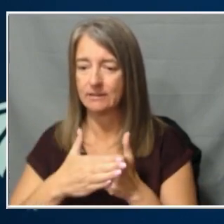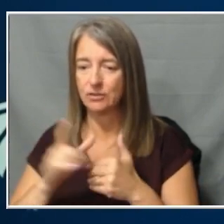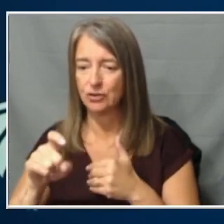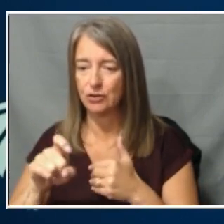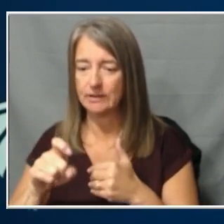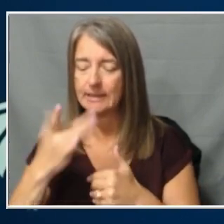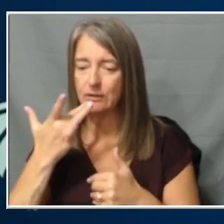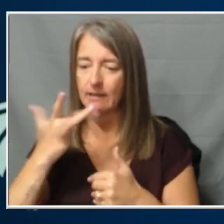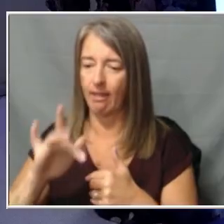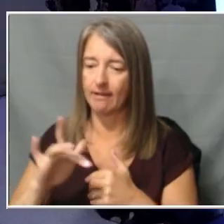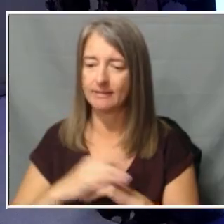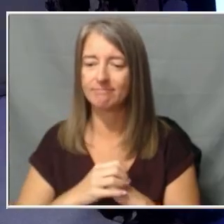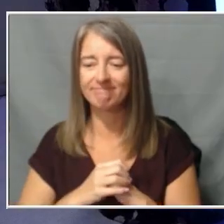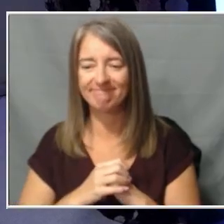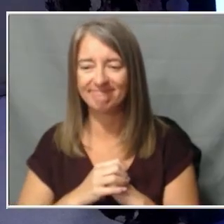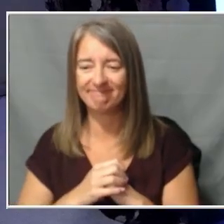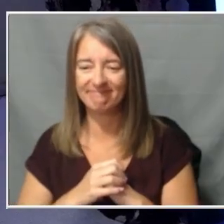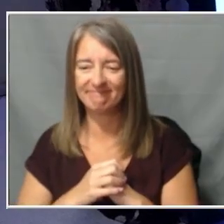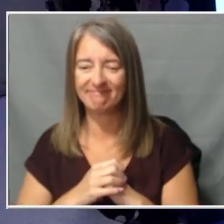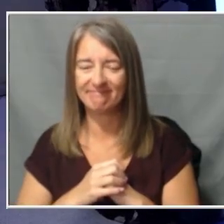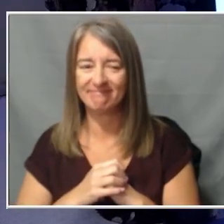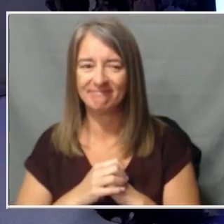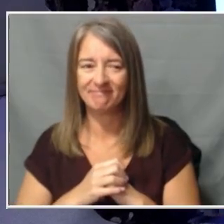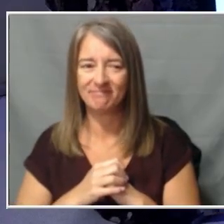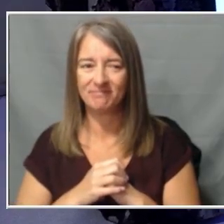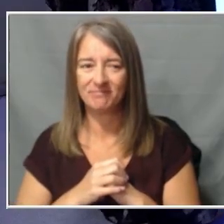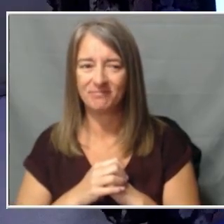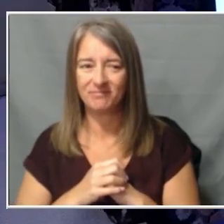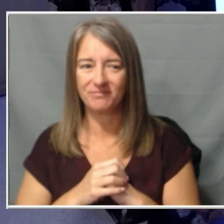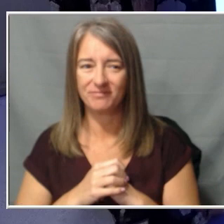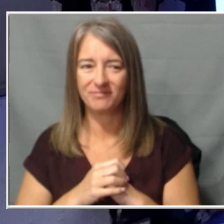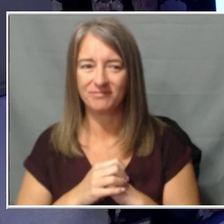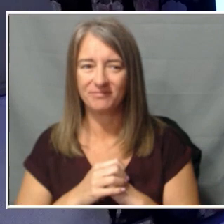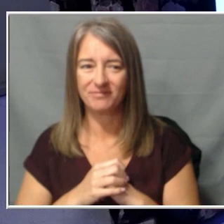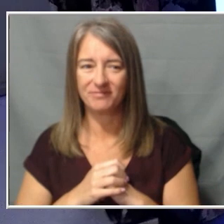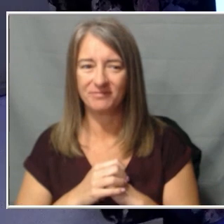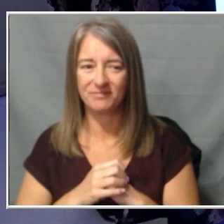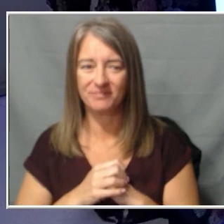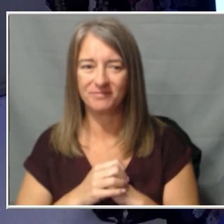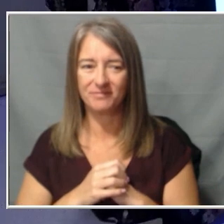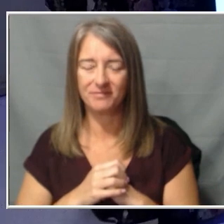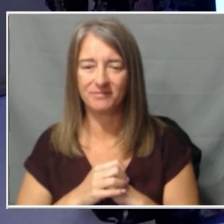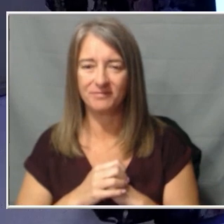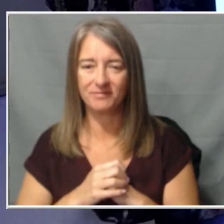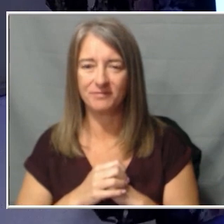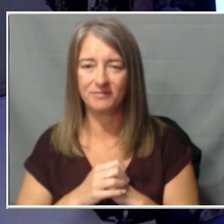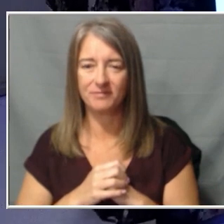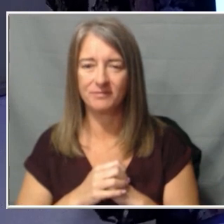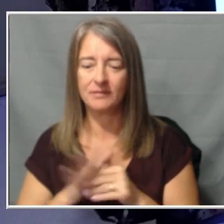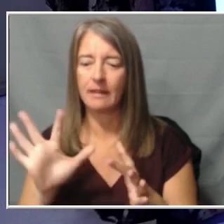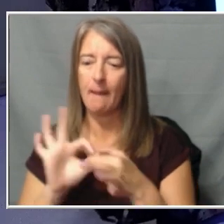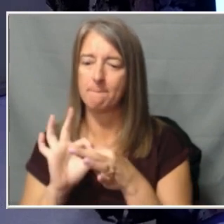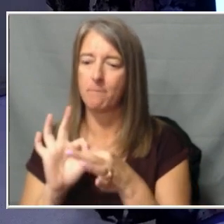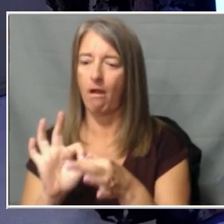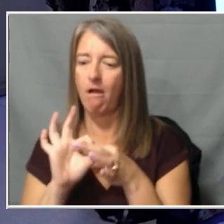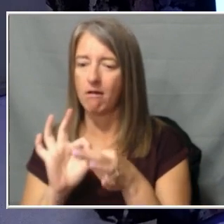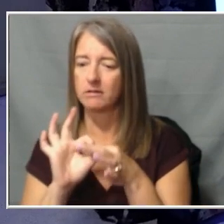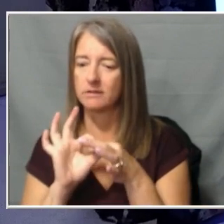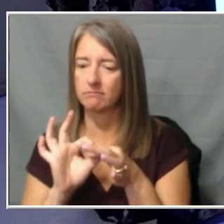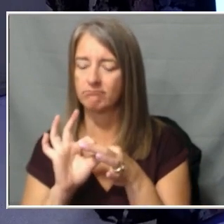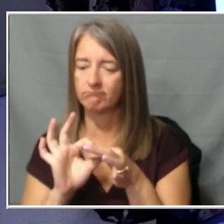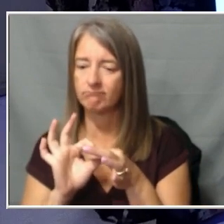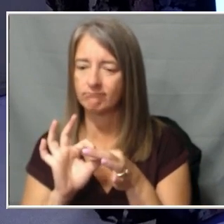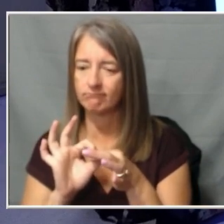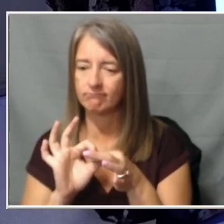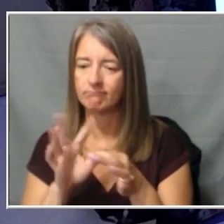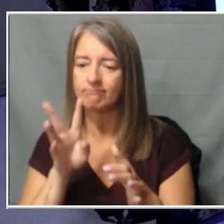luck here. So Yeah, he said, And you I still want have it. you to have this. Yeah. And it does. It's that bond and that connection. I know we were talking